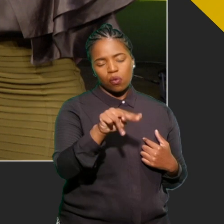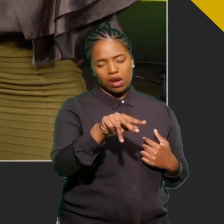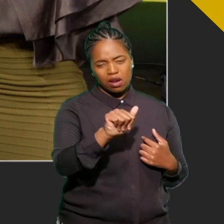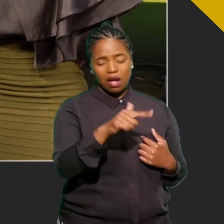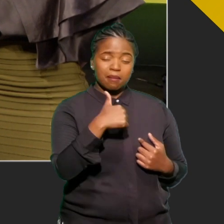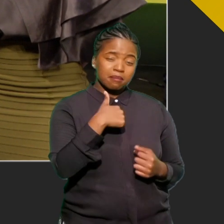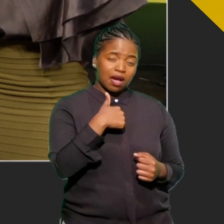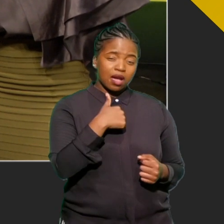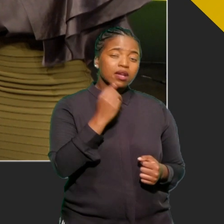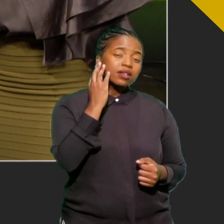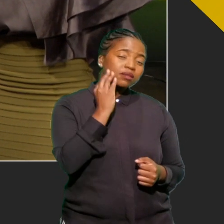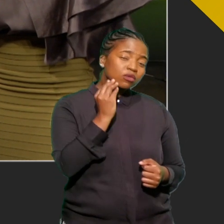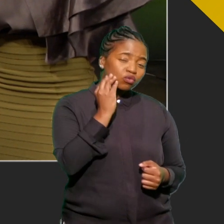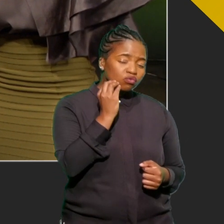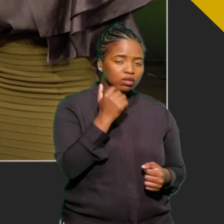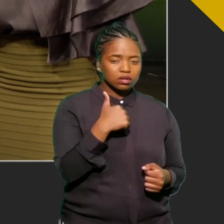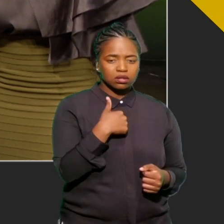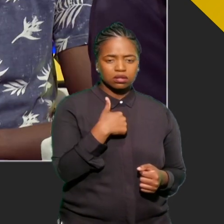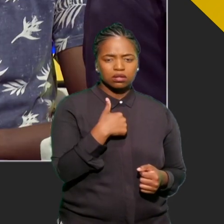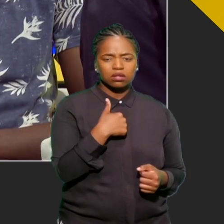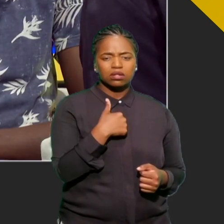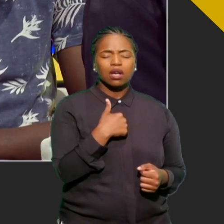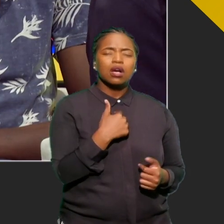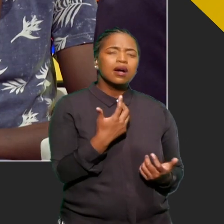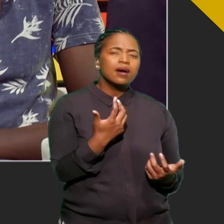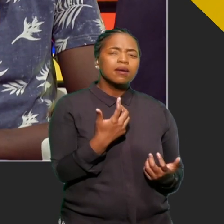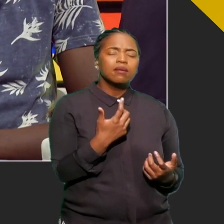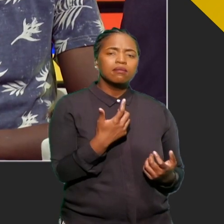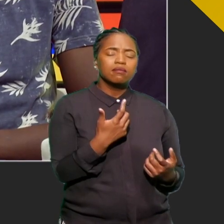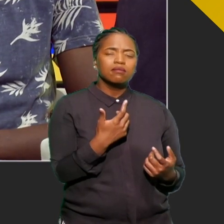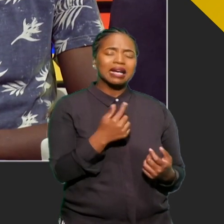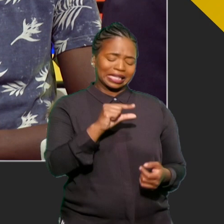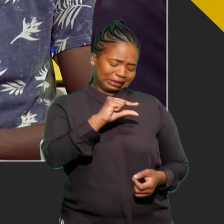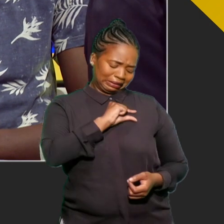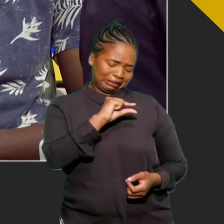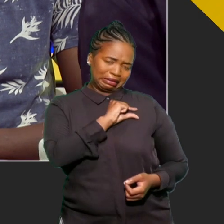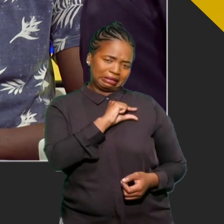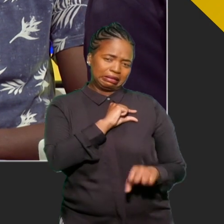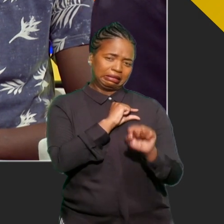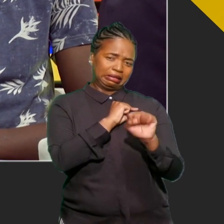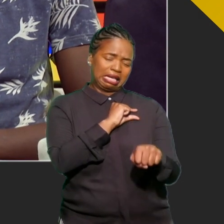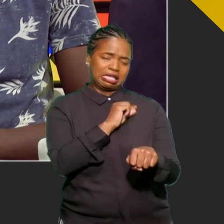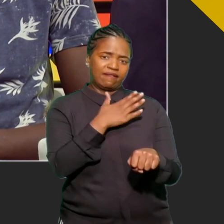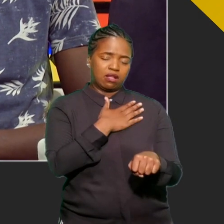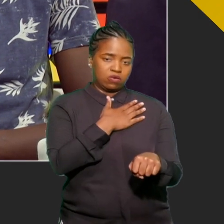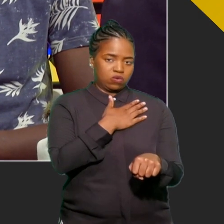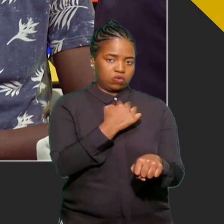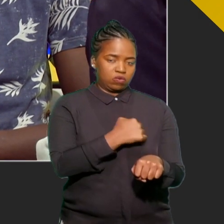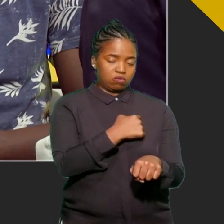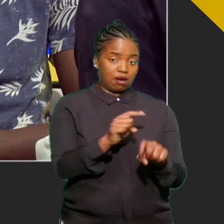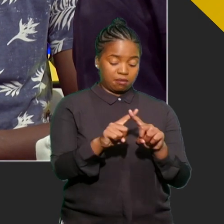Experience is really amazing. Because maravikili teenager, I think rumiloka really